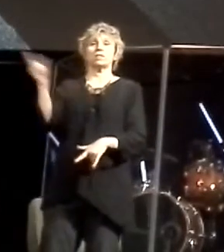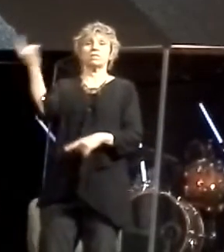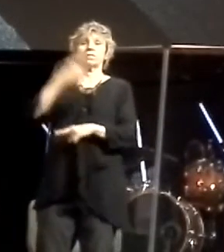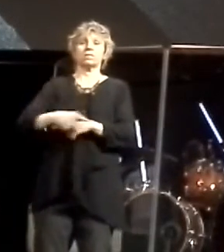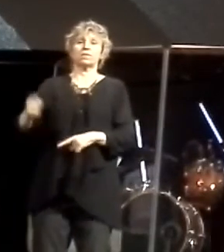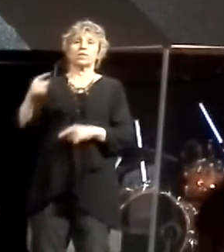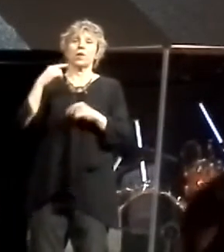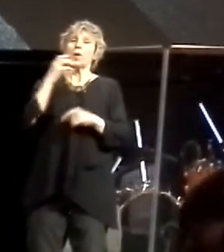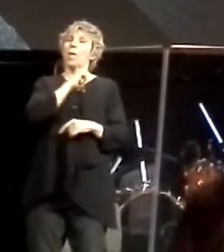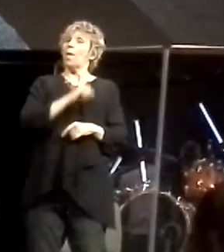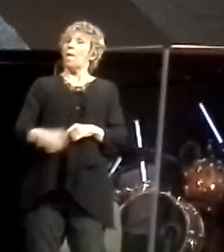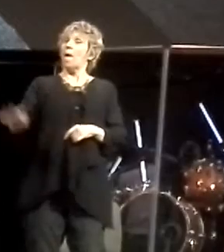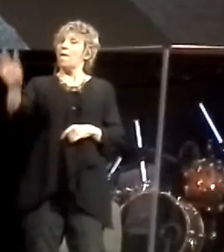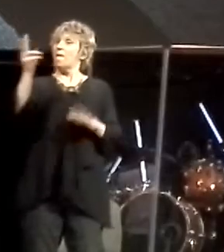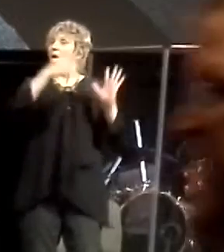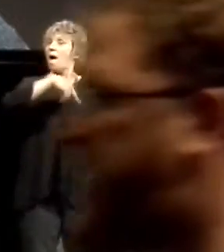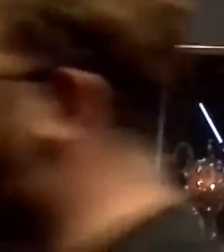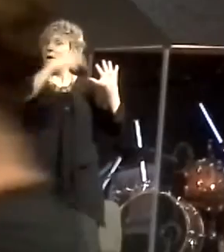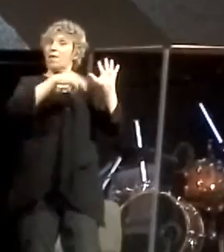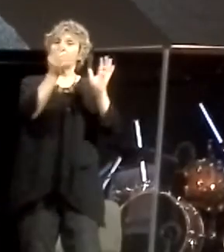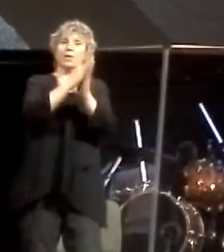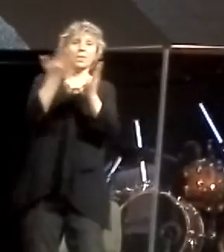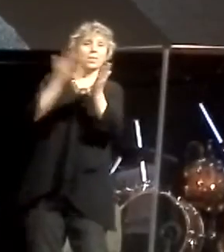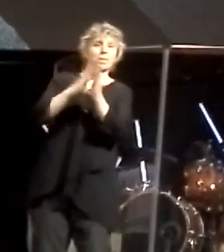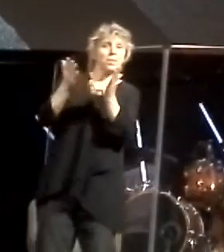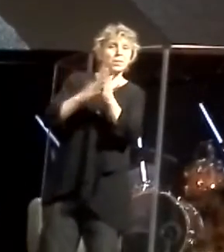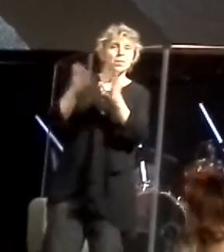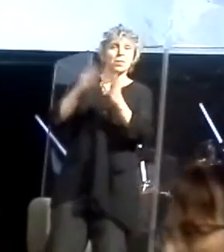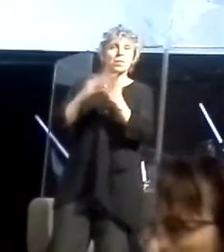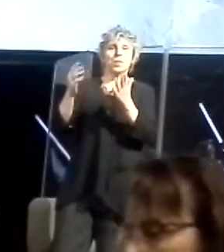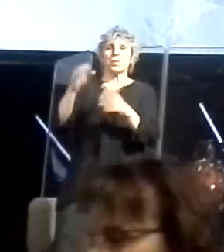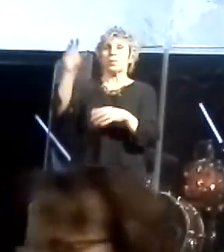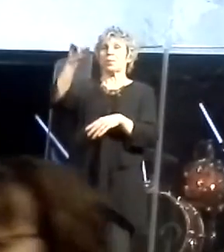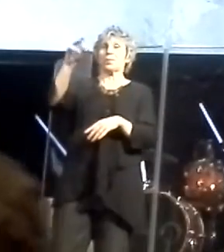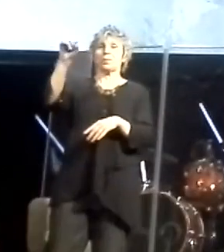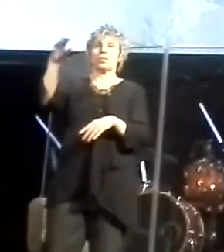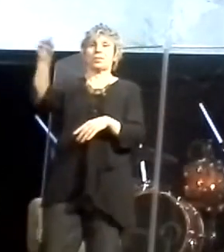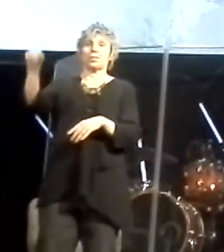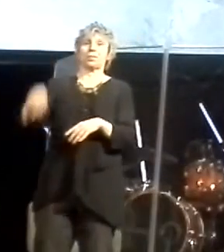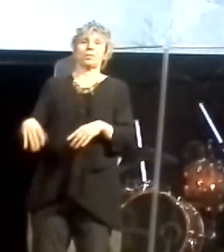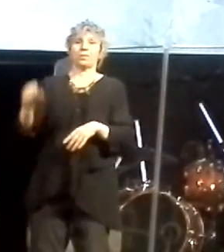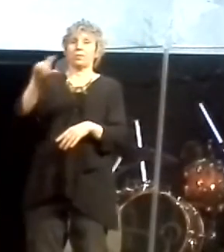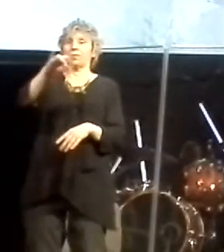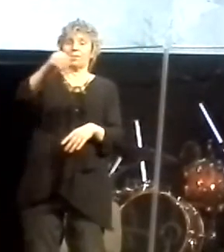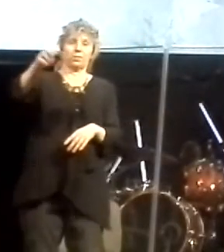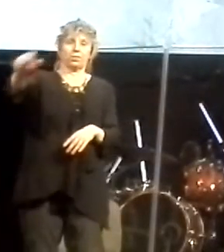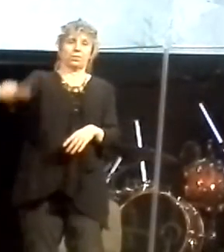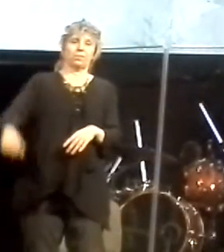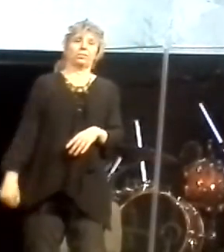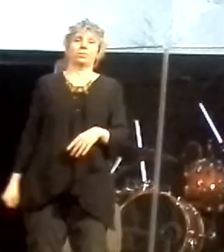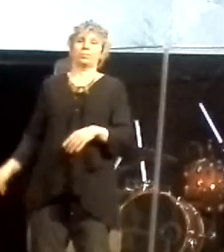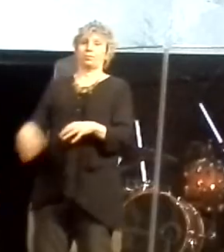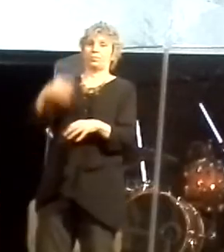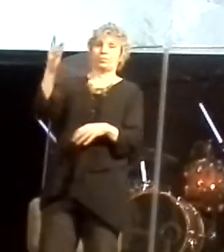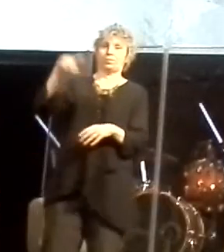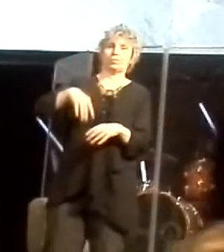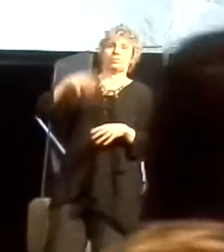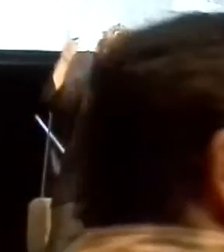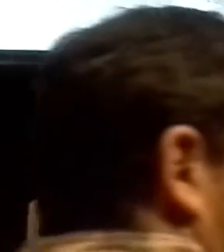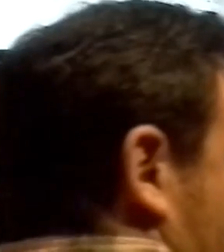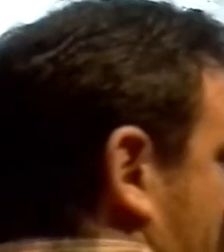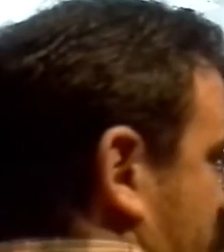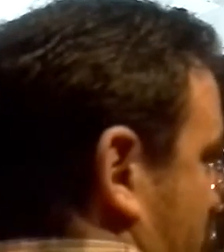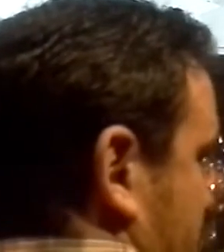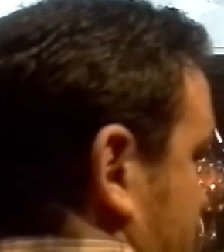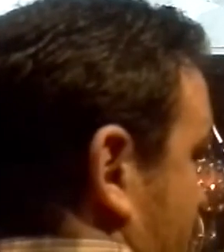Bible at home and read about Cain and Abel. I realized I was sinning, and my mom asked me if I wanted to pray and accept Jesus into my heart, and I said